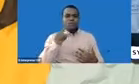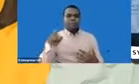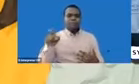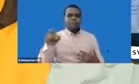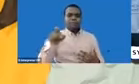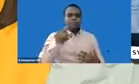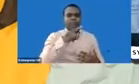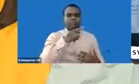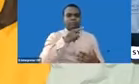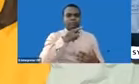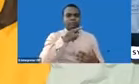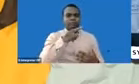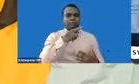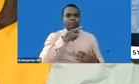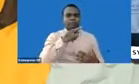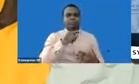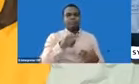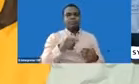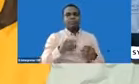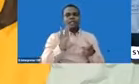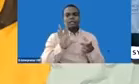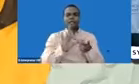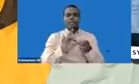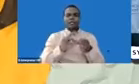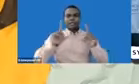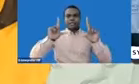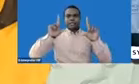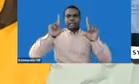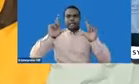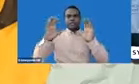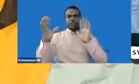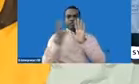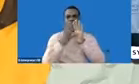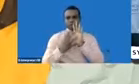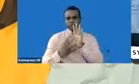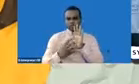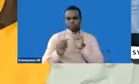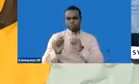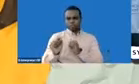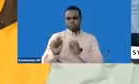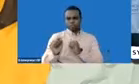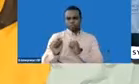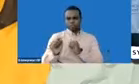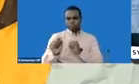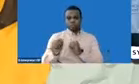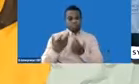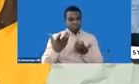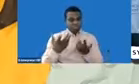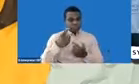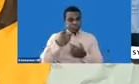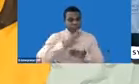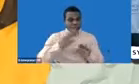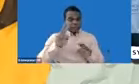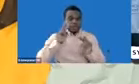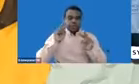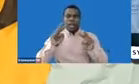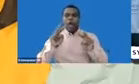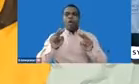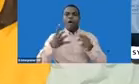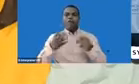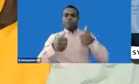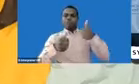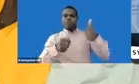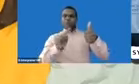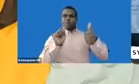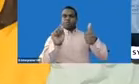find any examples of what we would like to see, which is actually the possibility to have a live video